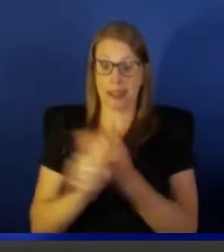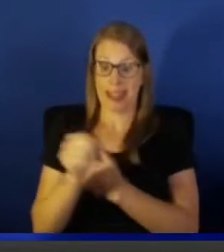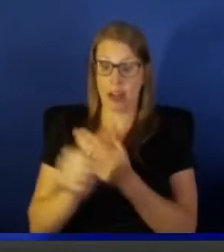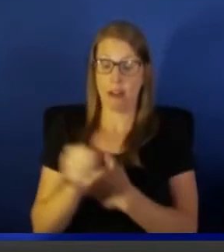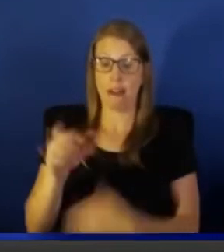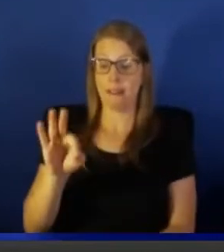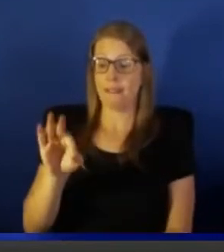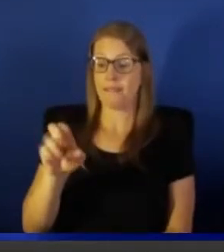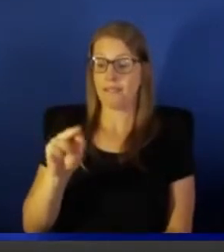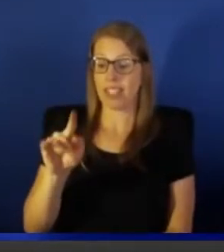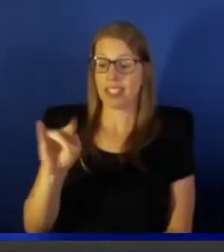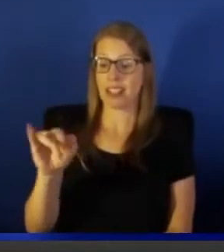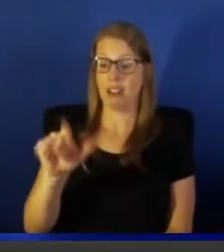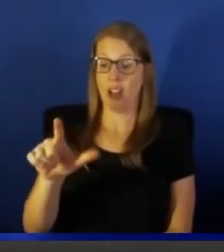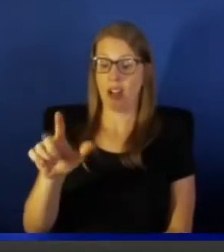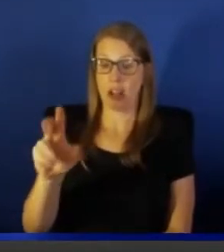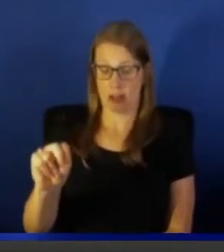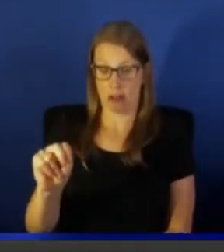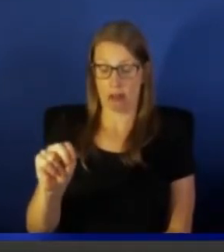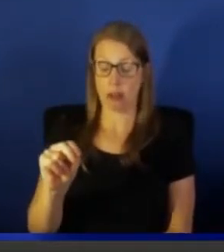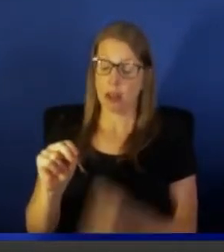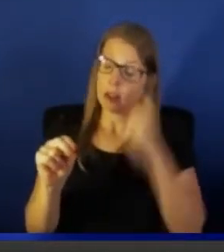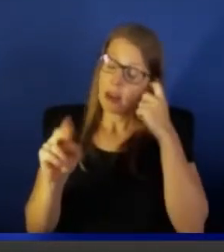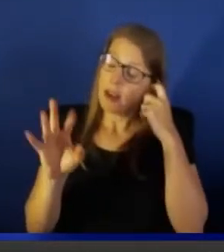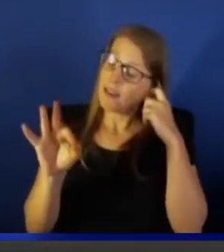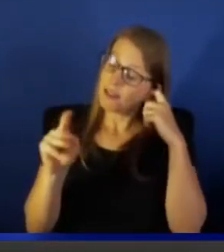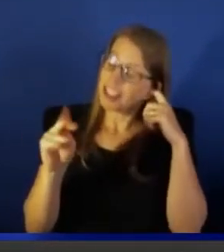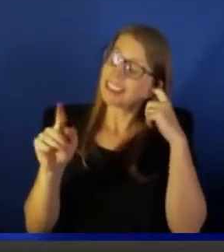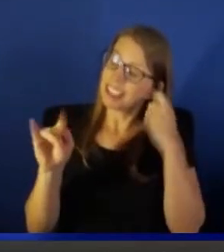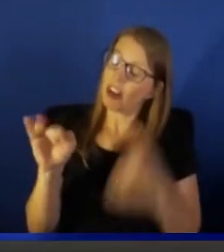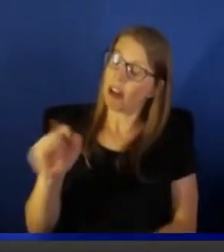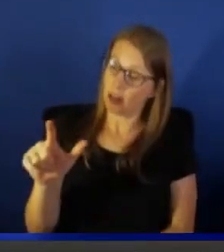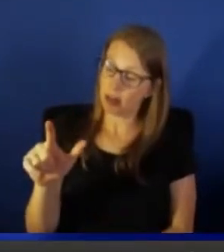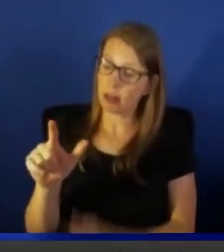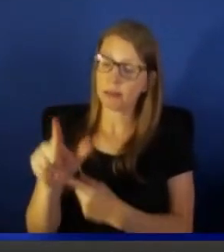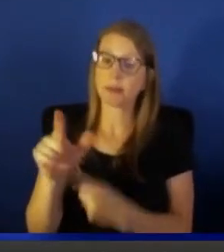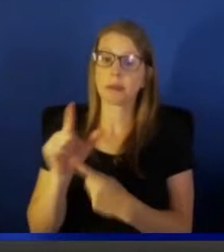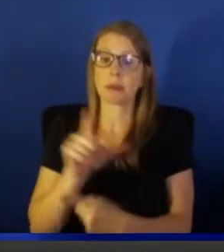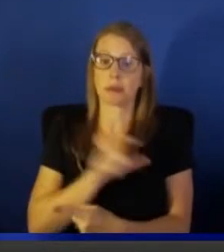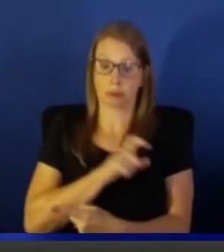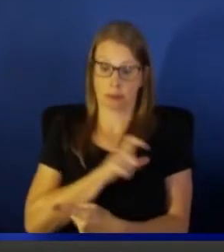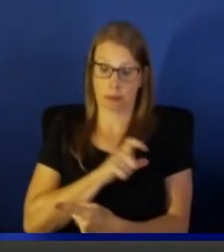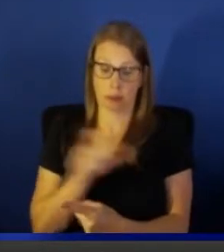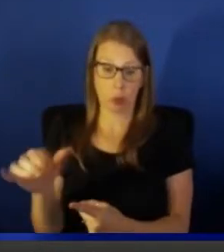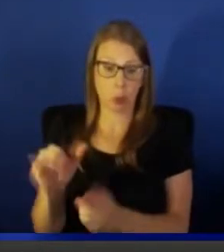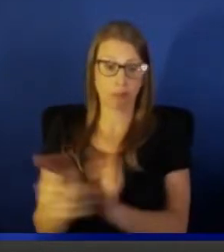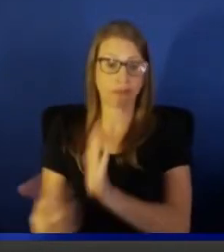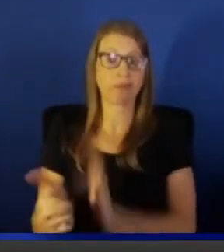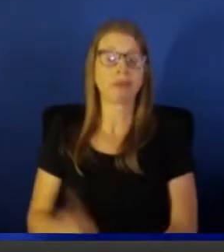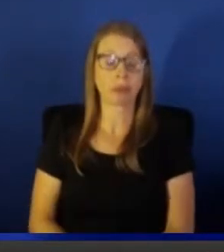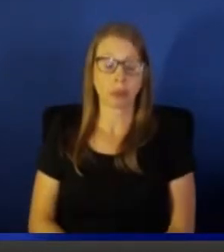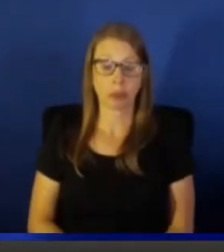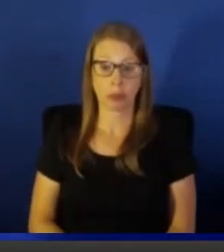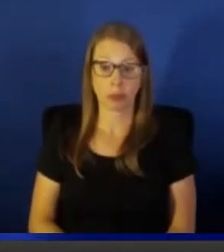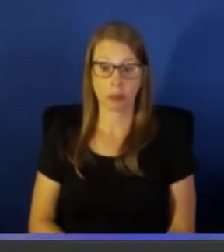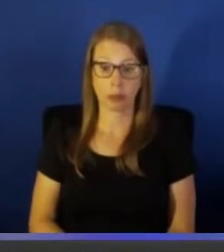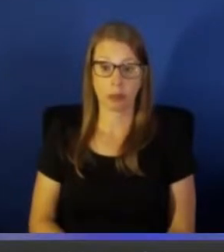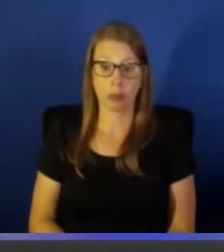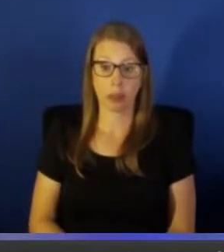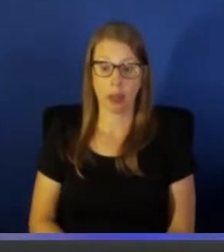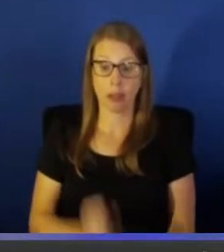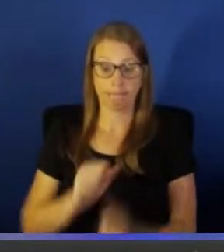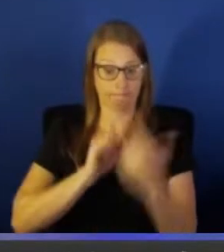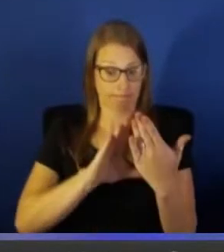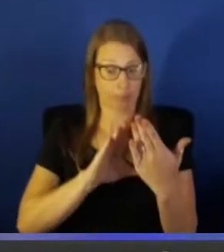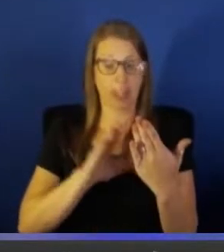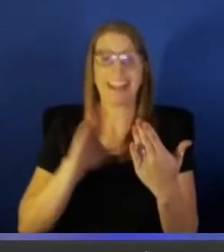and narcotics now. Awareness goes a long way to making sure we address some of these challenges, and I think we should do that with the gun issue as well. So a lot